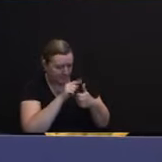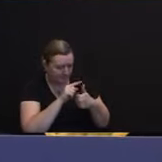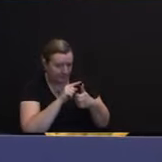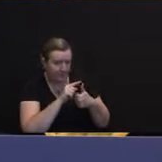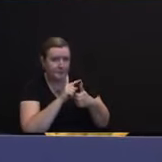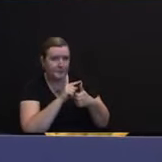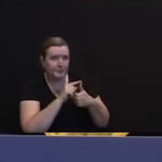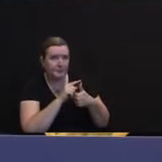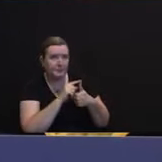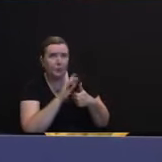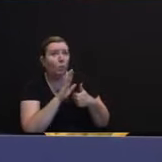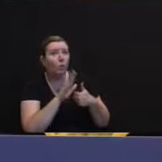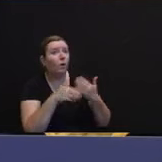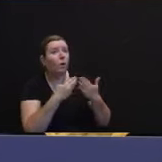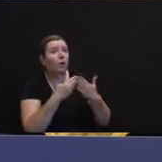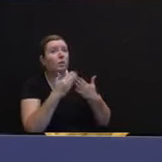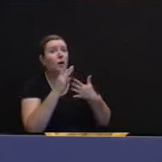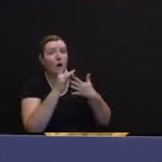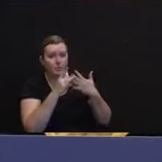options are on the table.